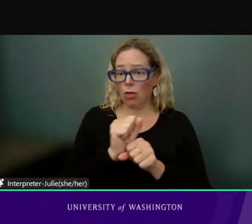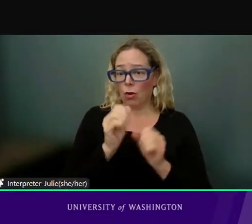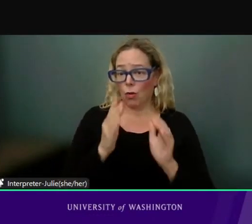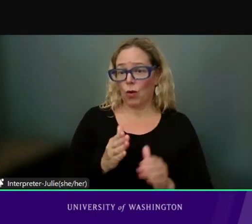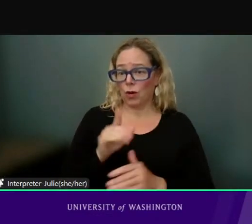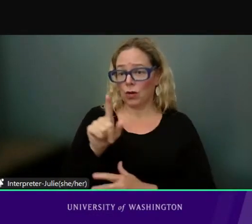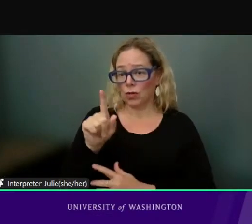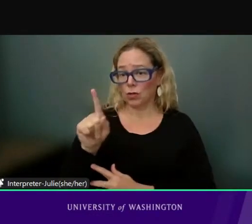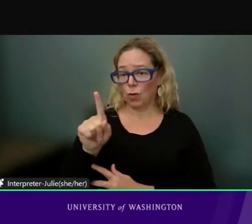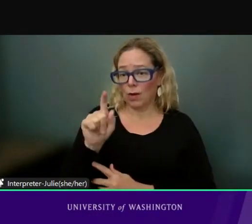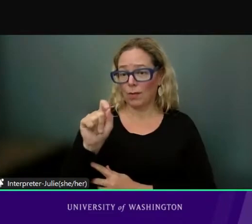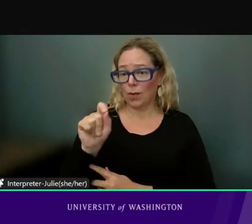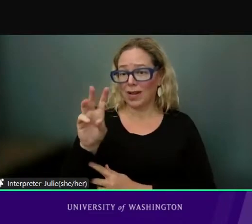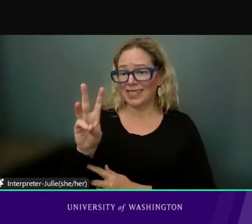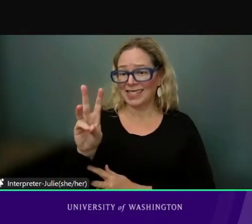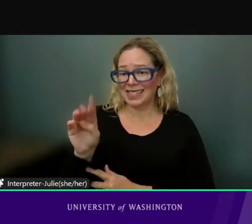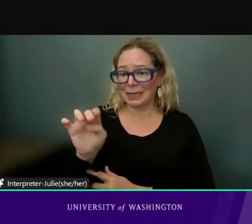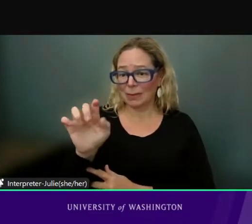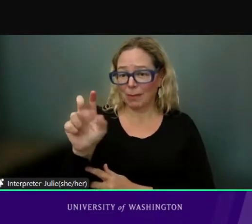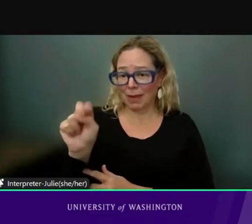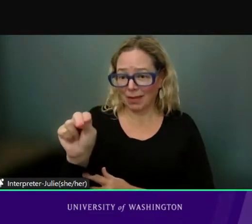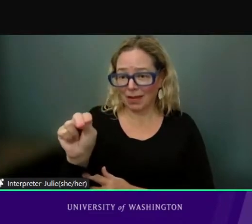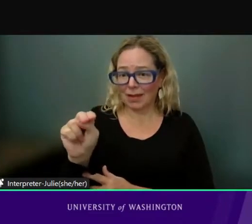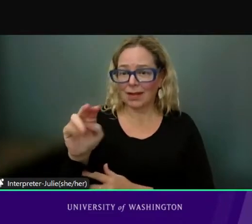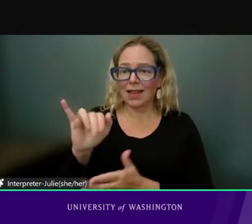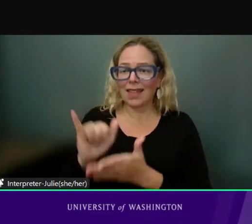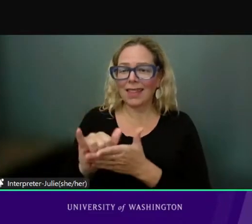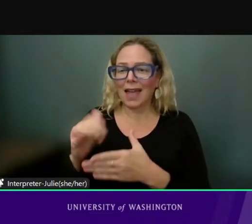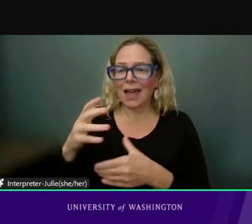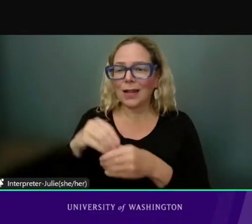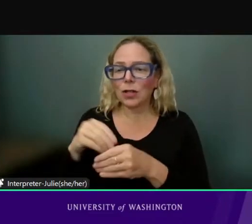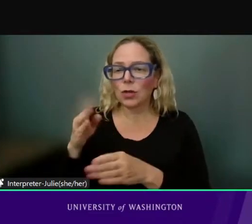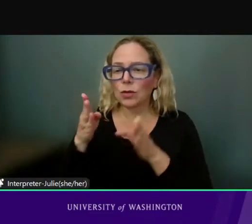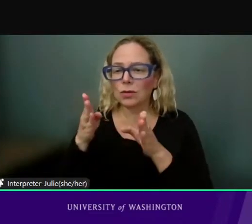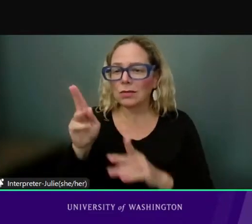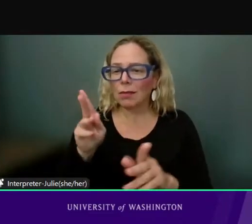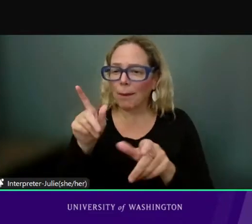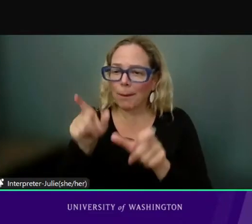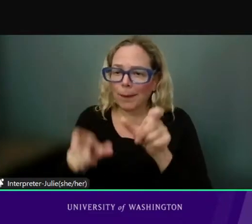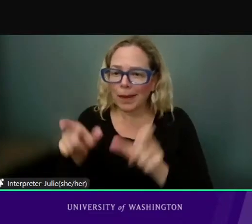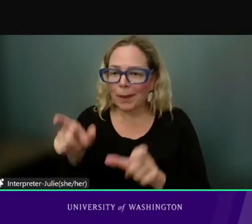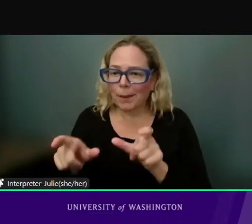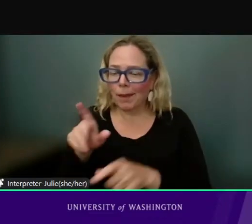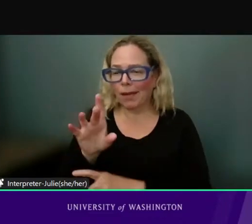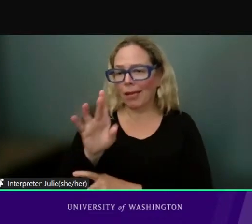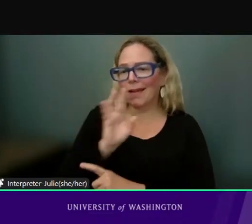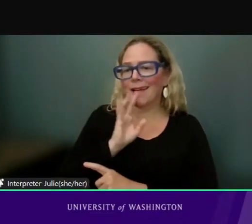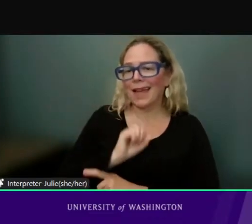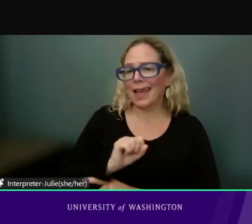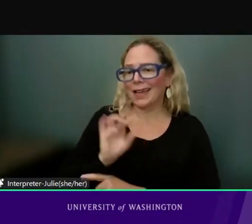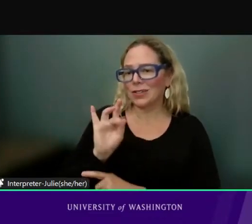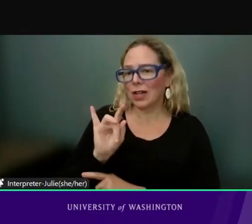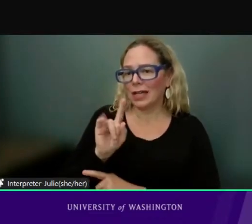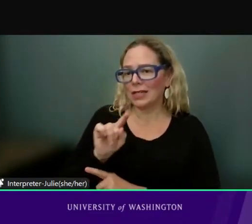data points. And so these include individuals 18 to 75 in the labor force. And the labor